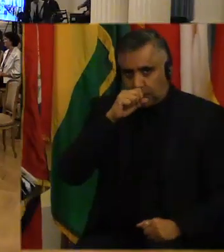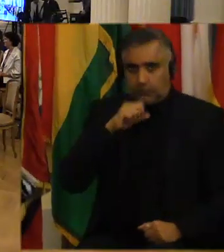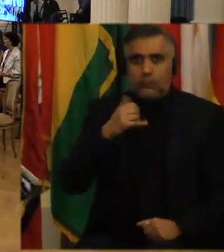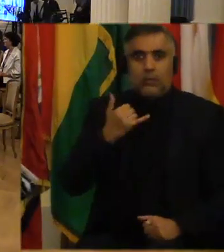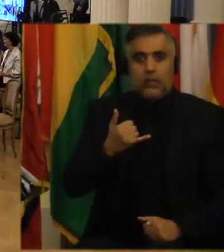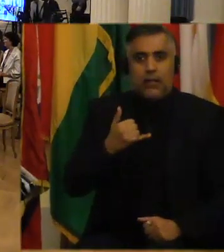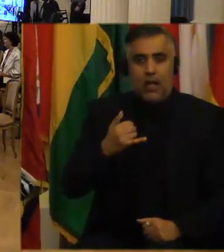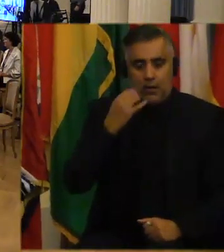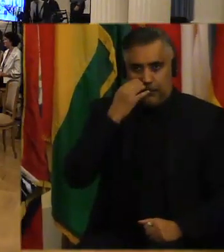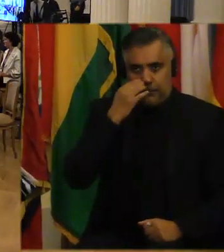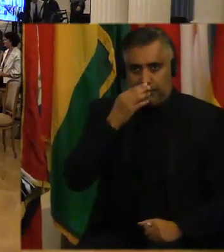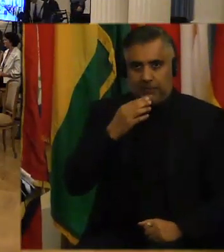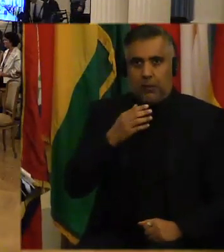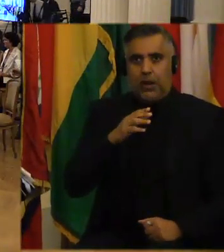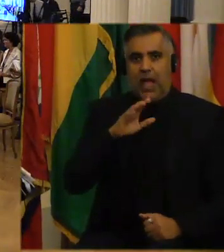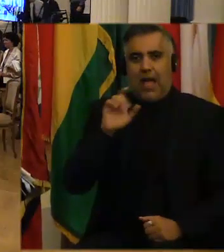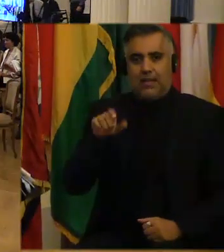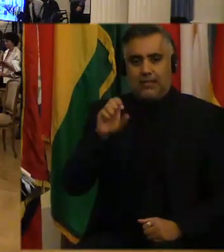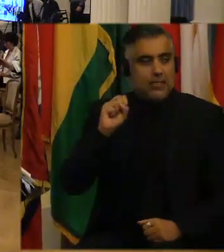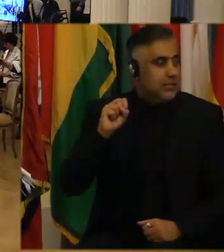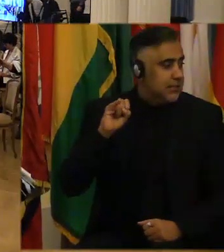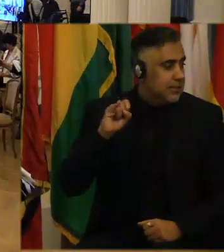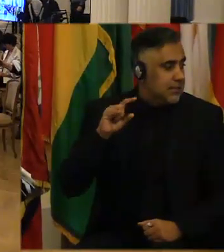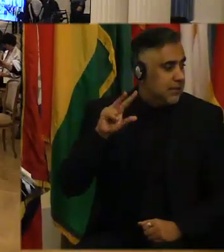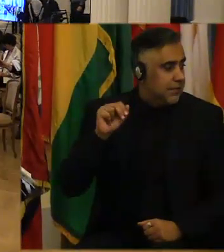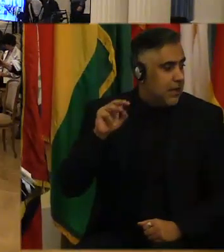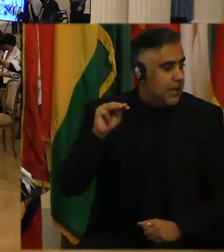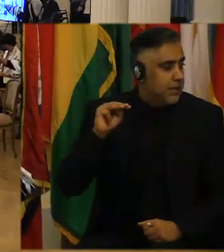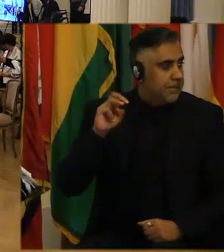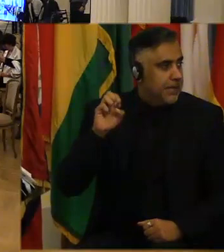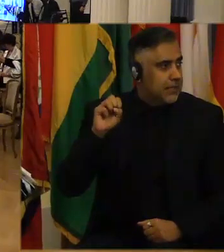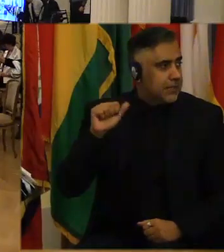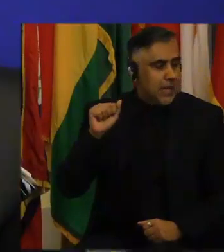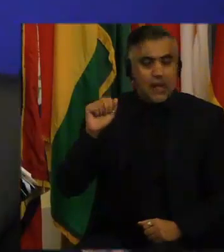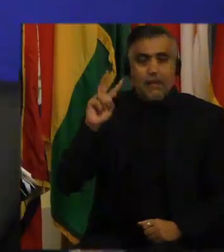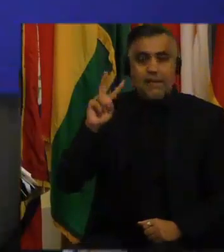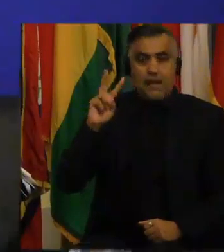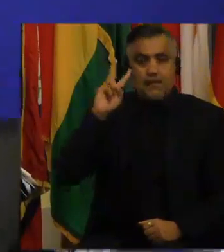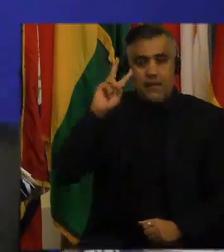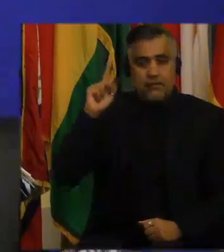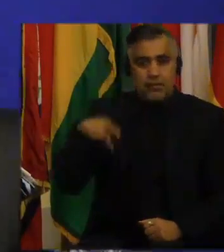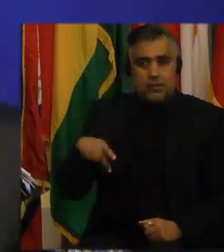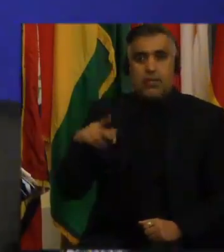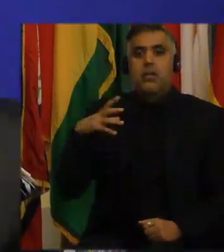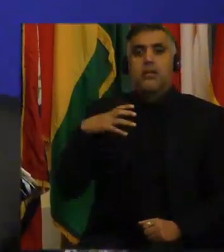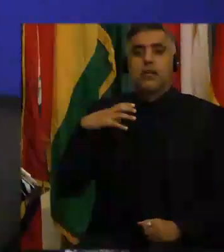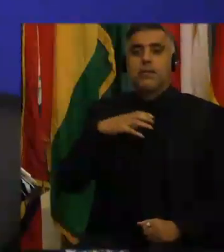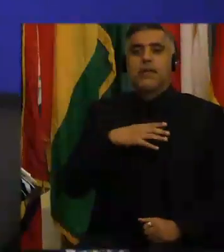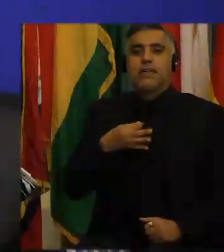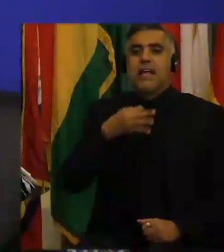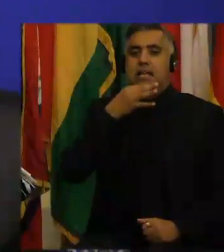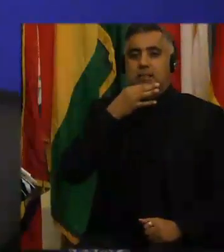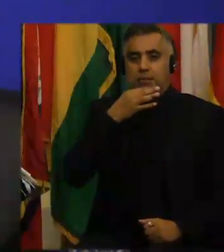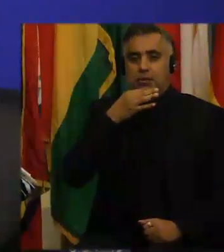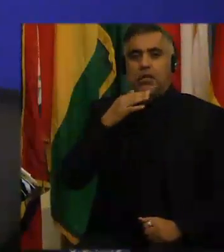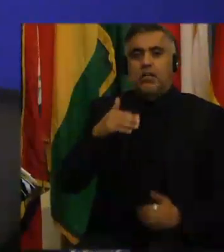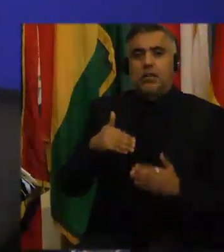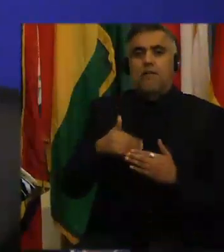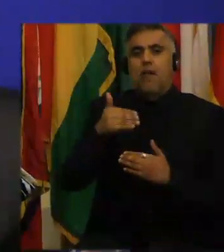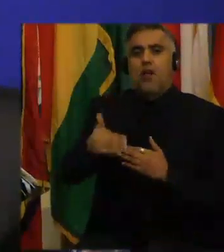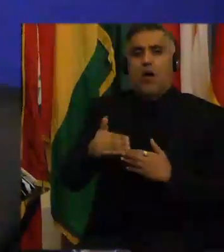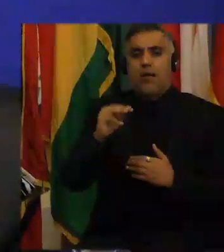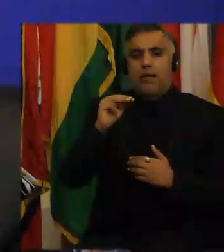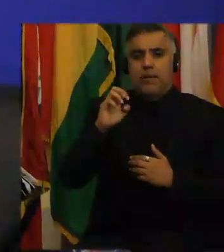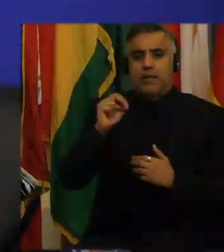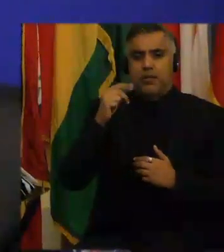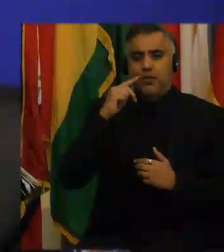I'd like now to ask Celia Mesa, who is the Vice President of the Committee of Experts of the Follow-Up Mechanism for the